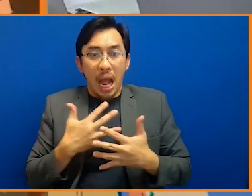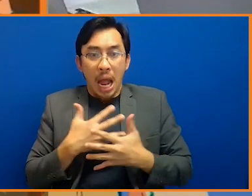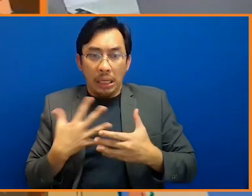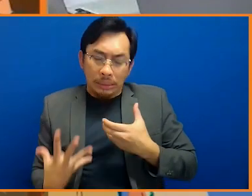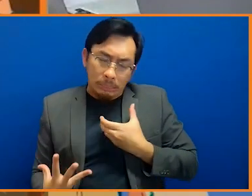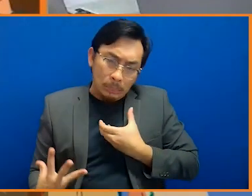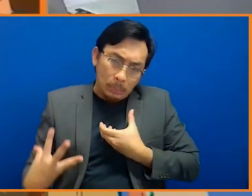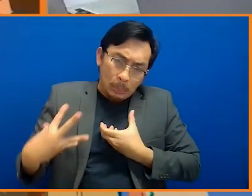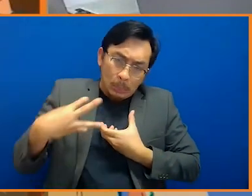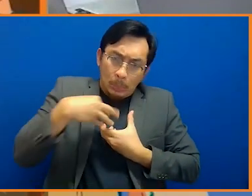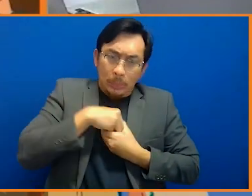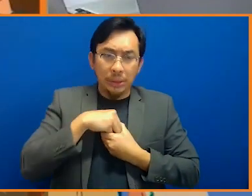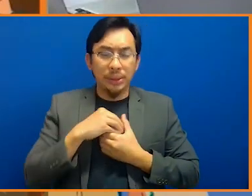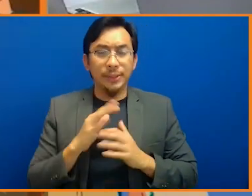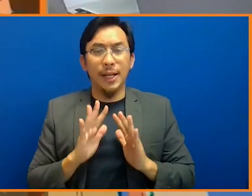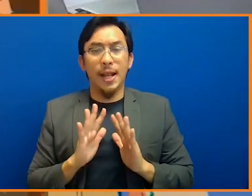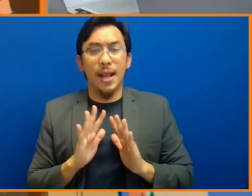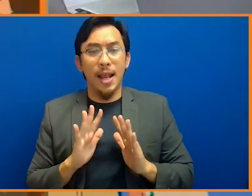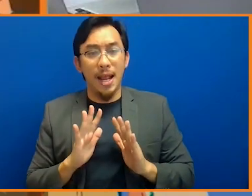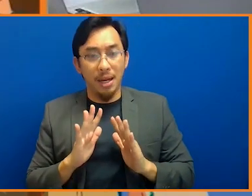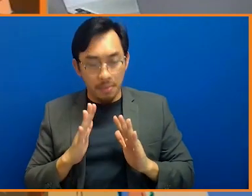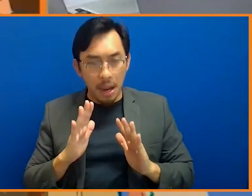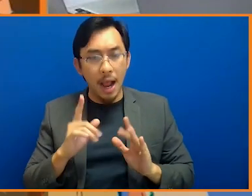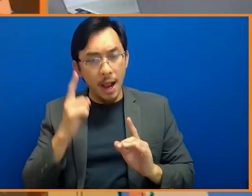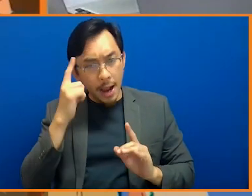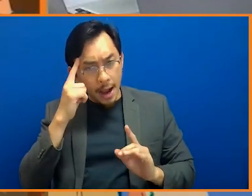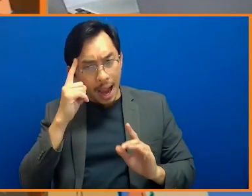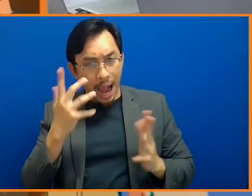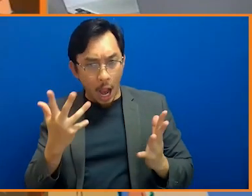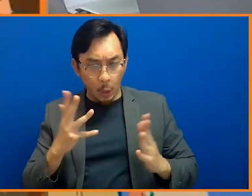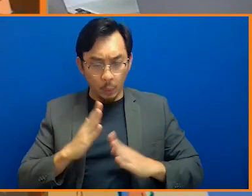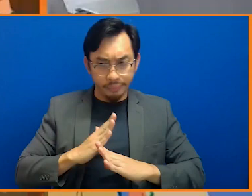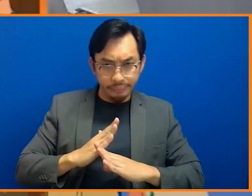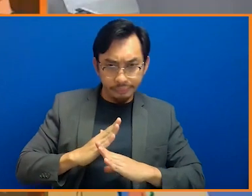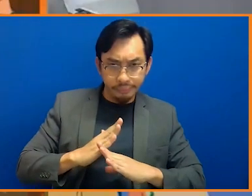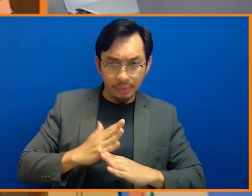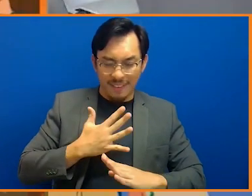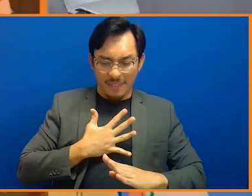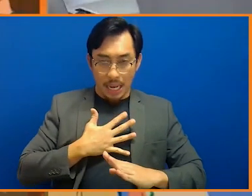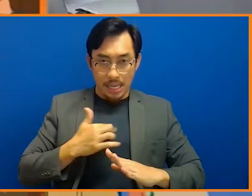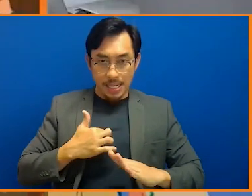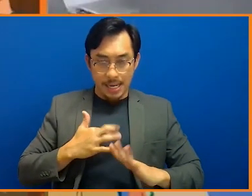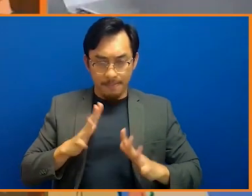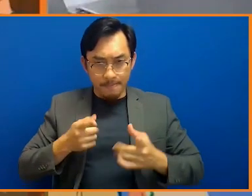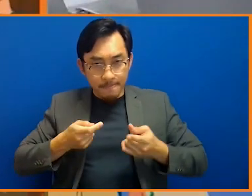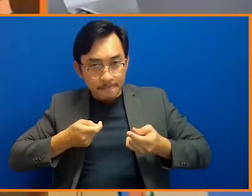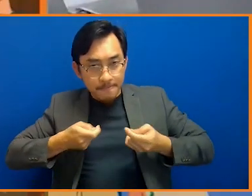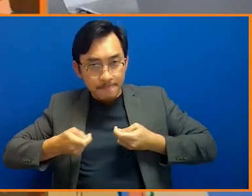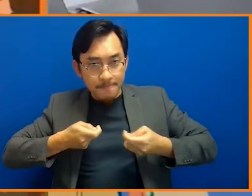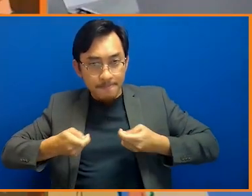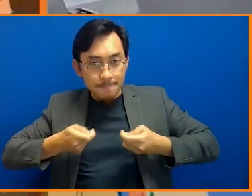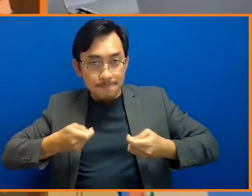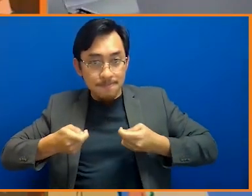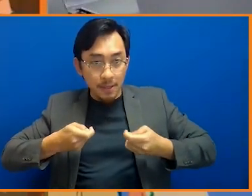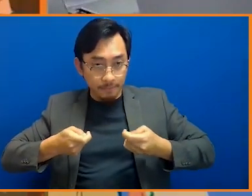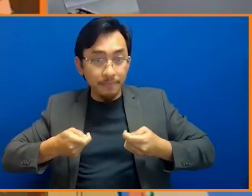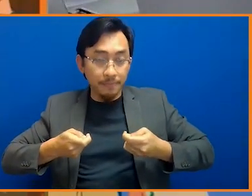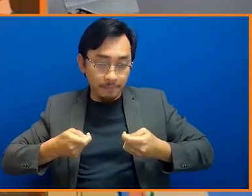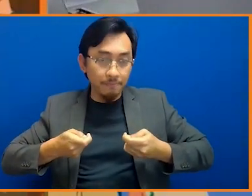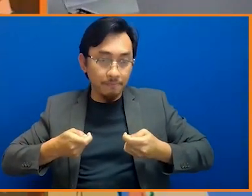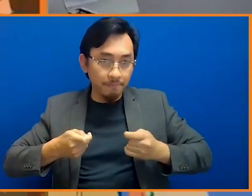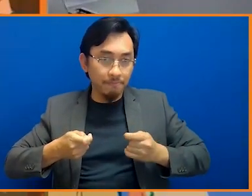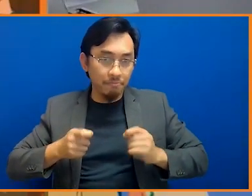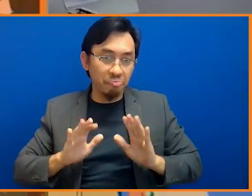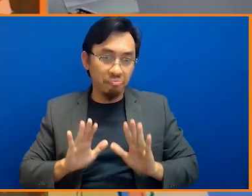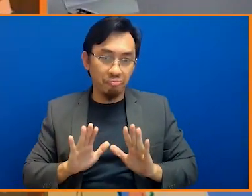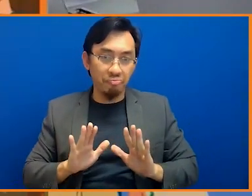create the fear itself in yours. So be wise to anticipate or to